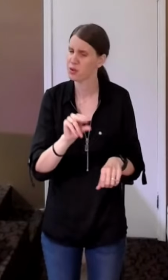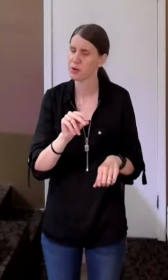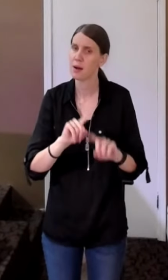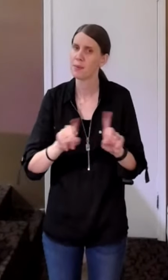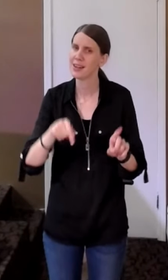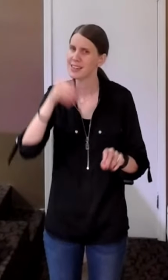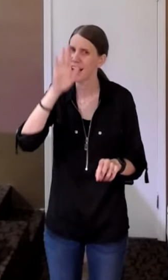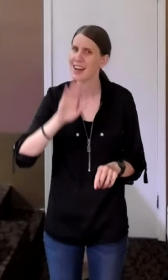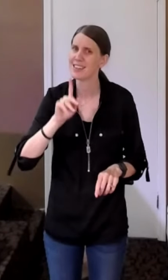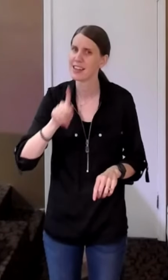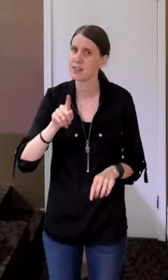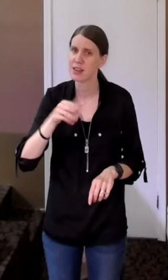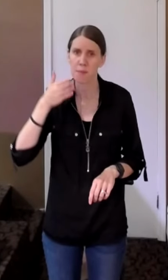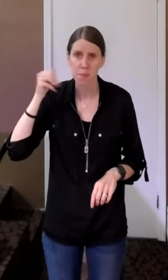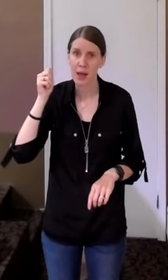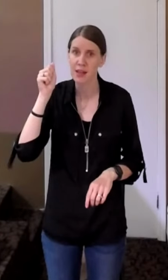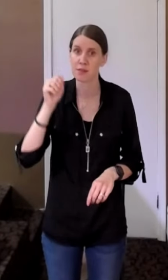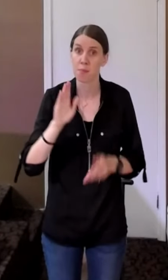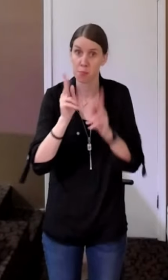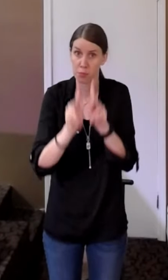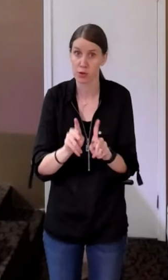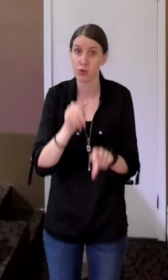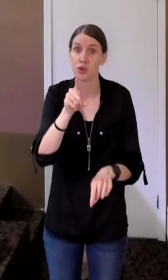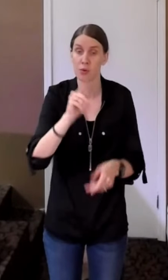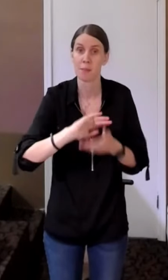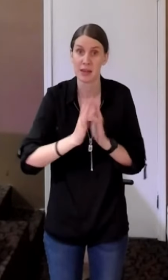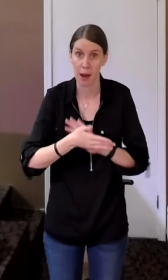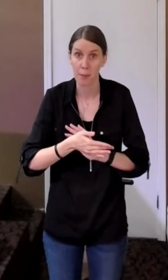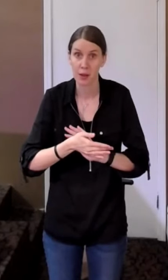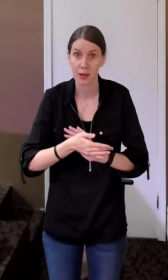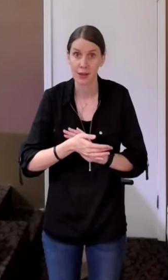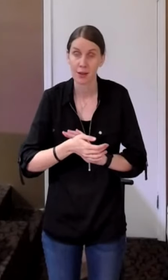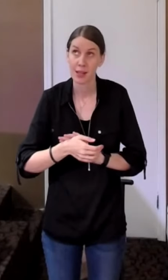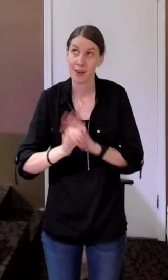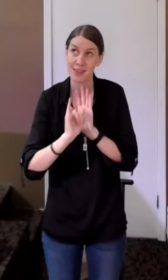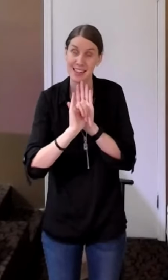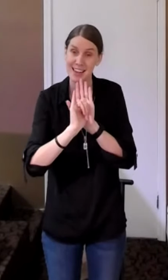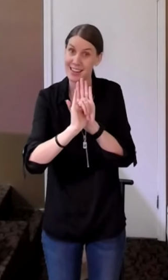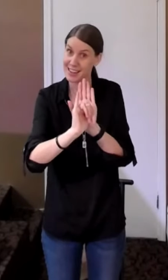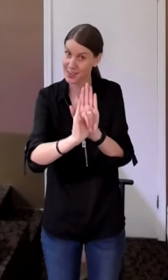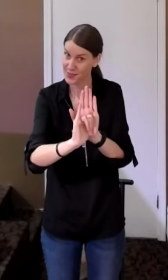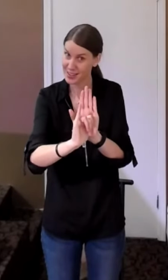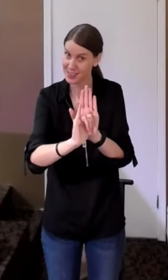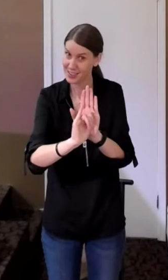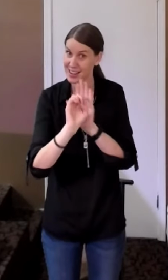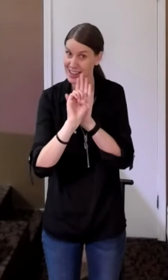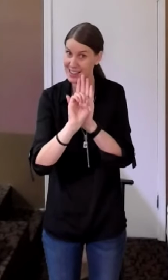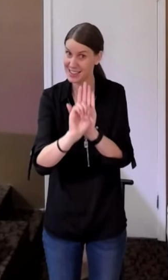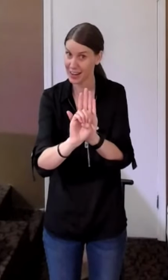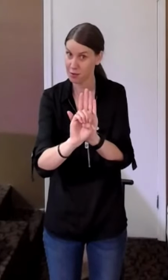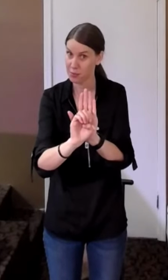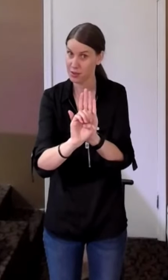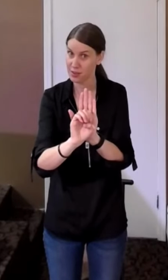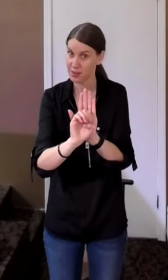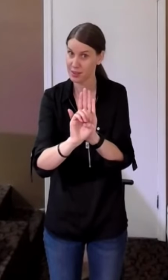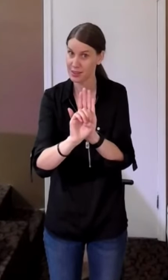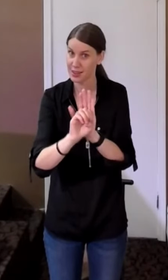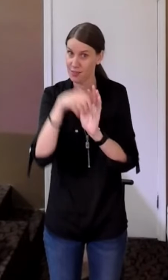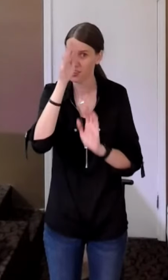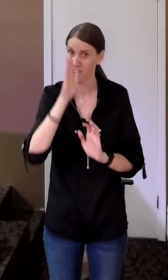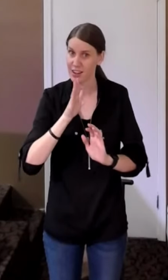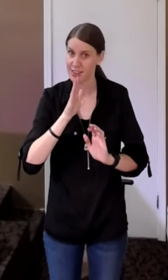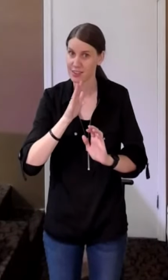God says the best thing you can be is in my image, the image of my Son, Jesus Christ.